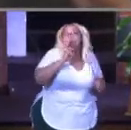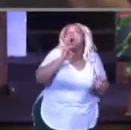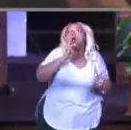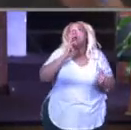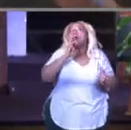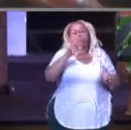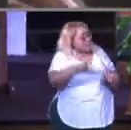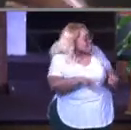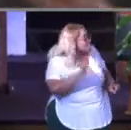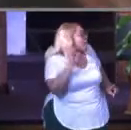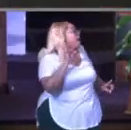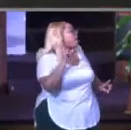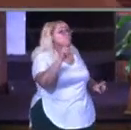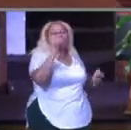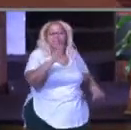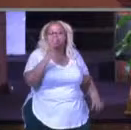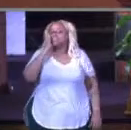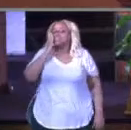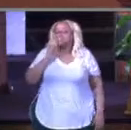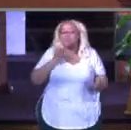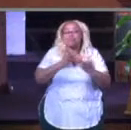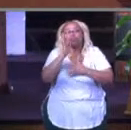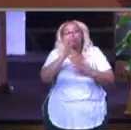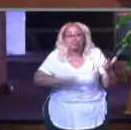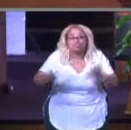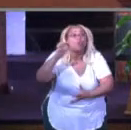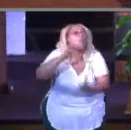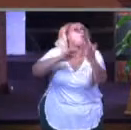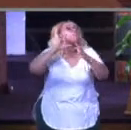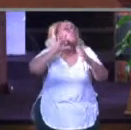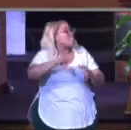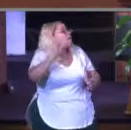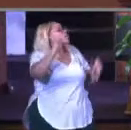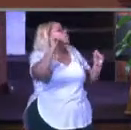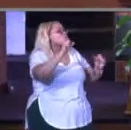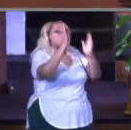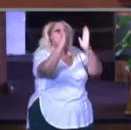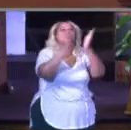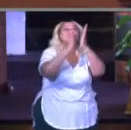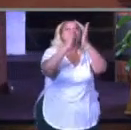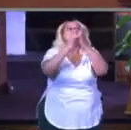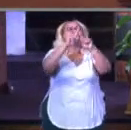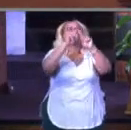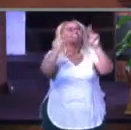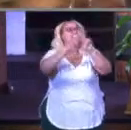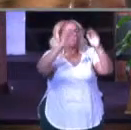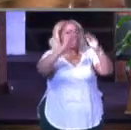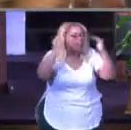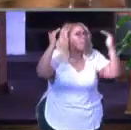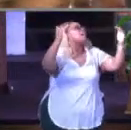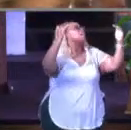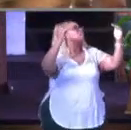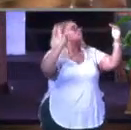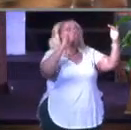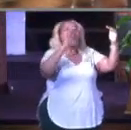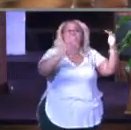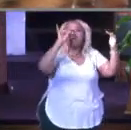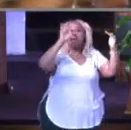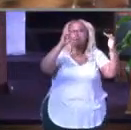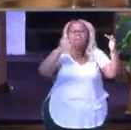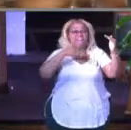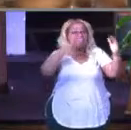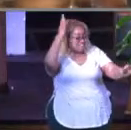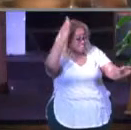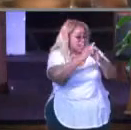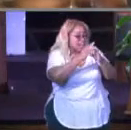When you do, you'll find you can sleep through the storm. When you do, you'll find your praise go to another level. When you do, you'll find you'll